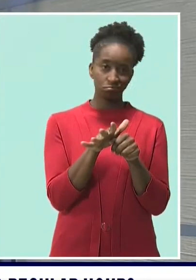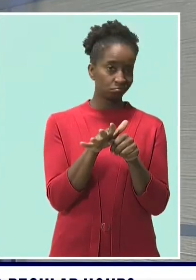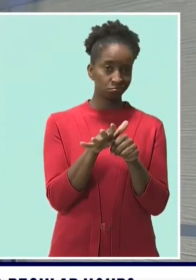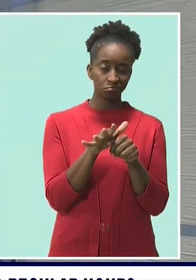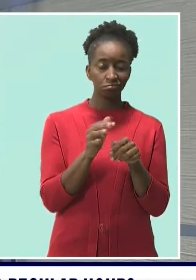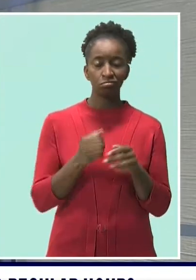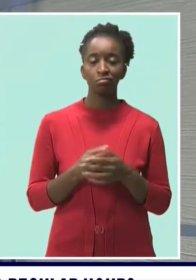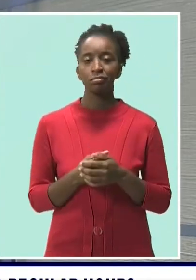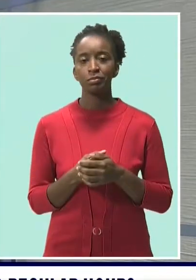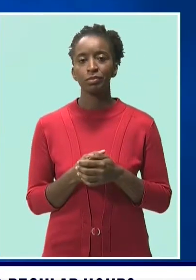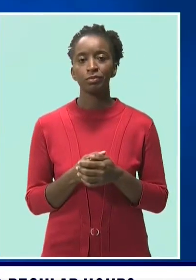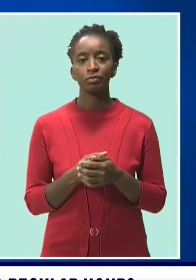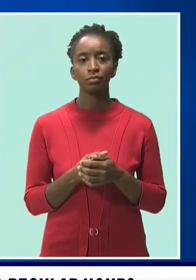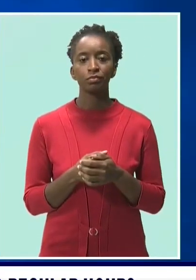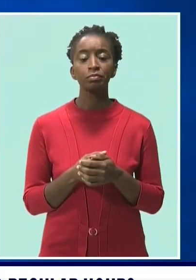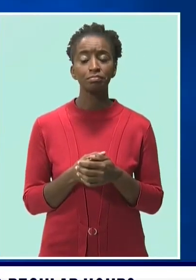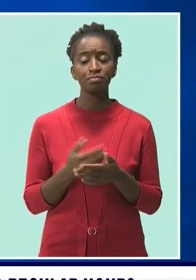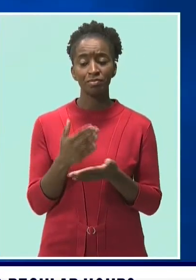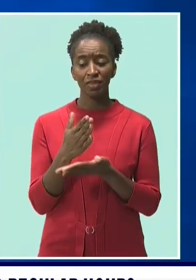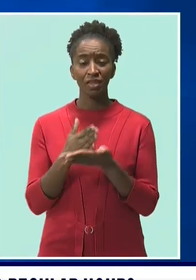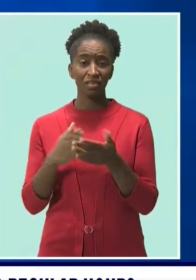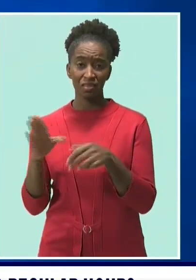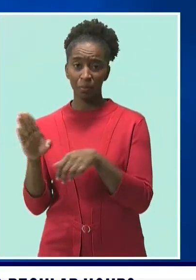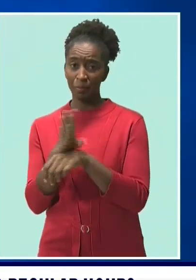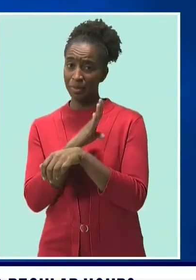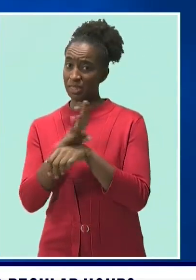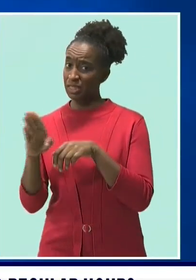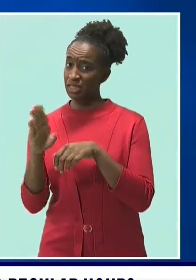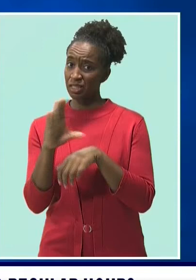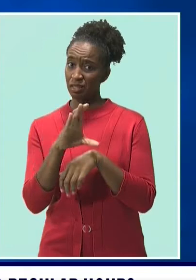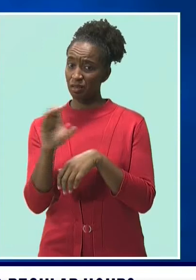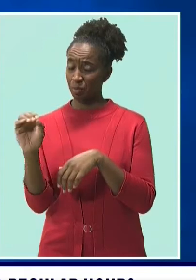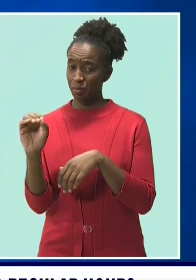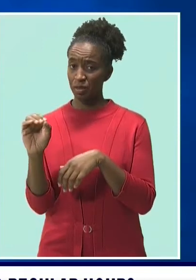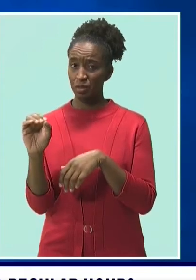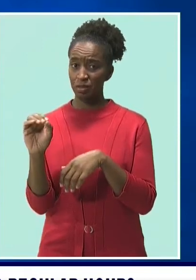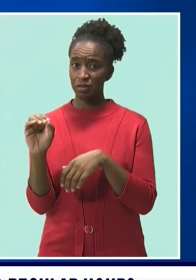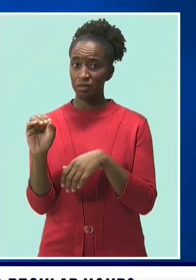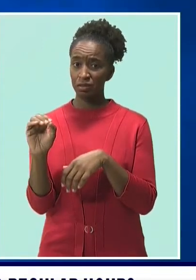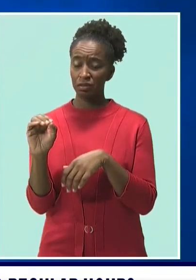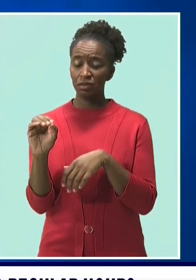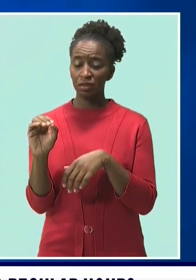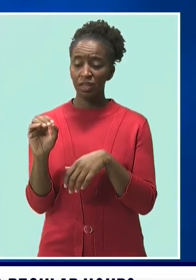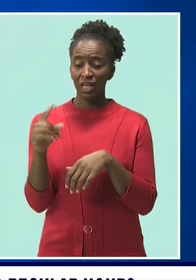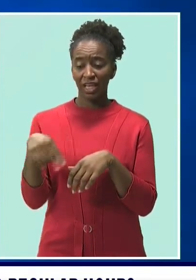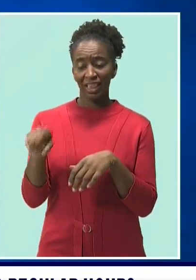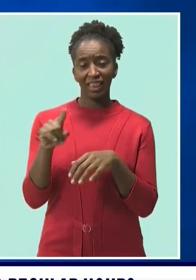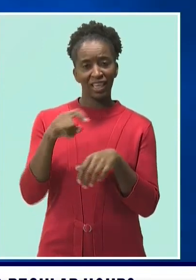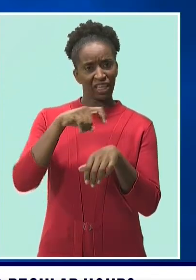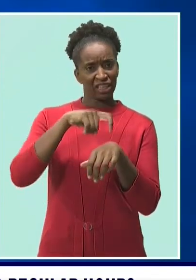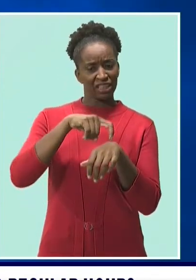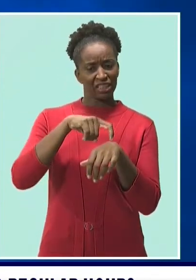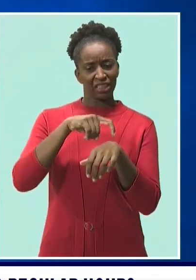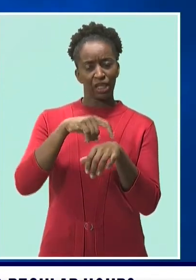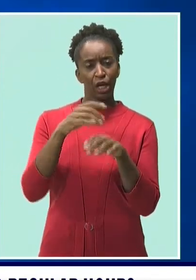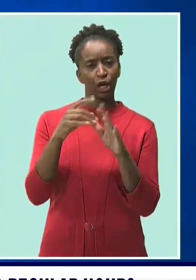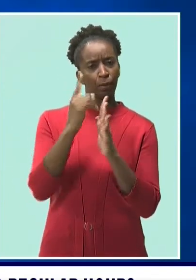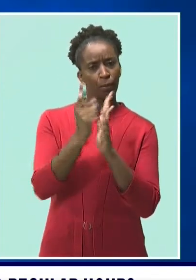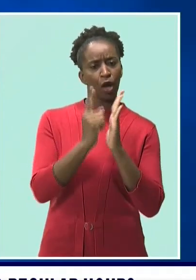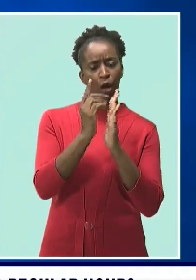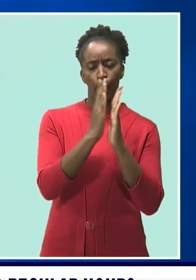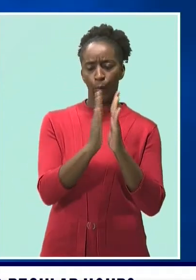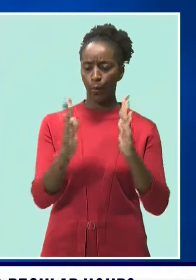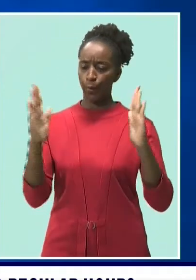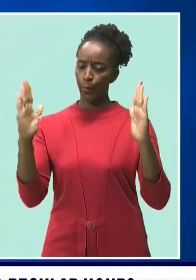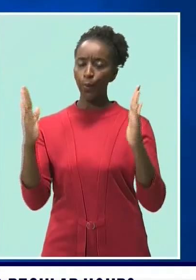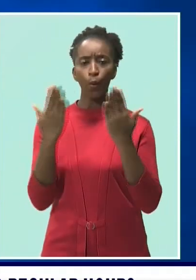Report. Some companies, many companies have not reopened their pre-COVID hours, but it is due to the level of business